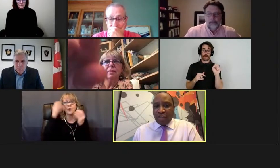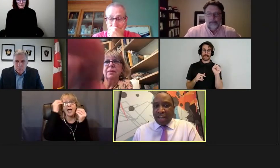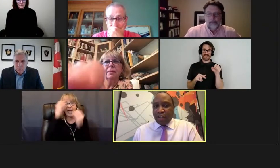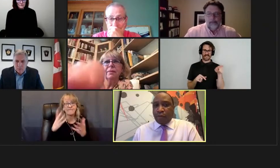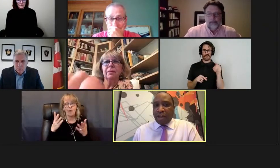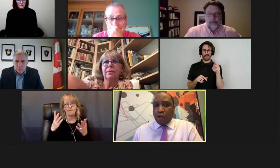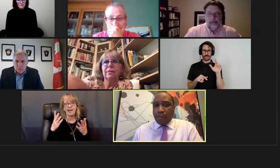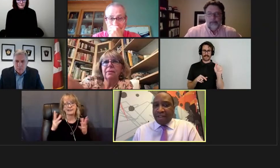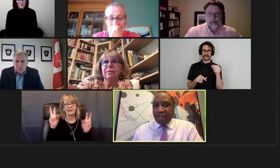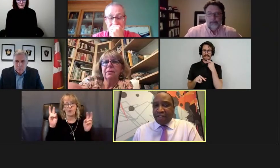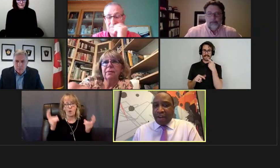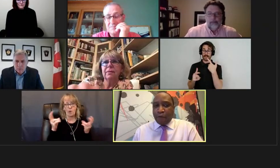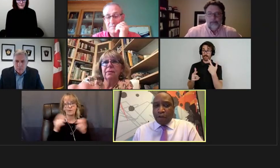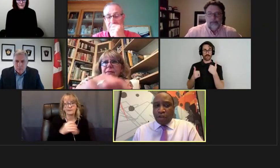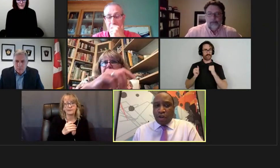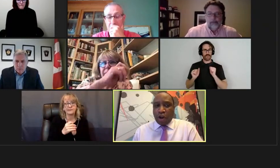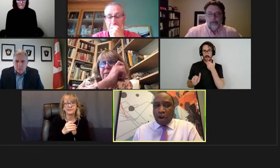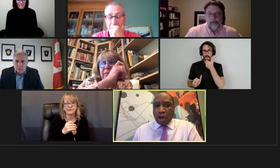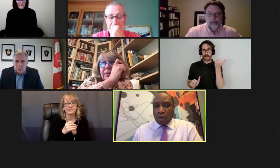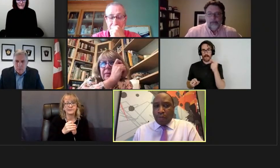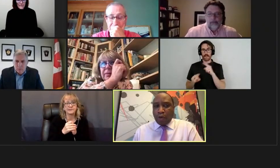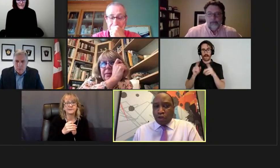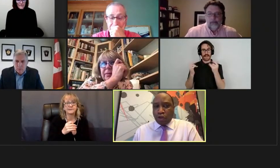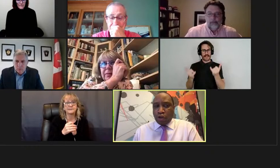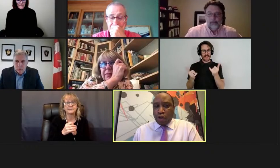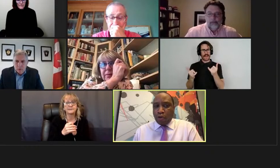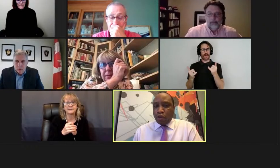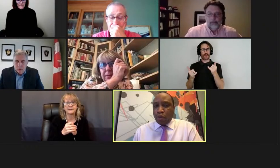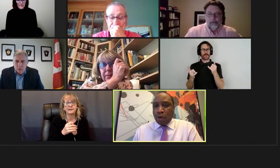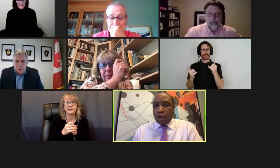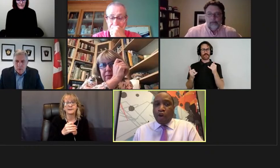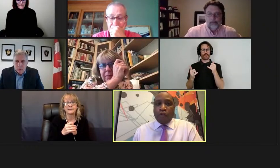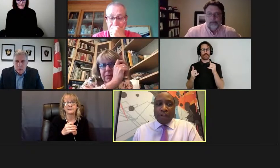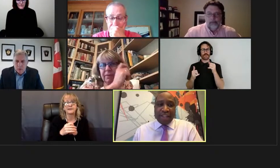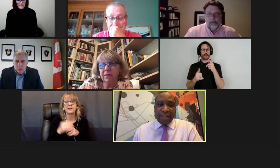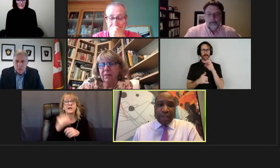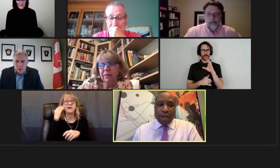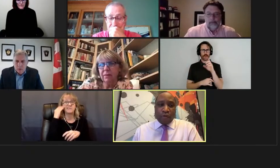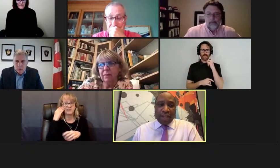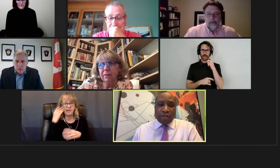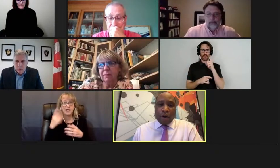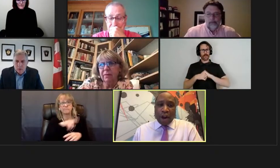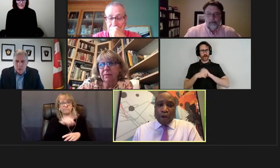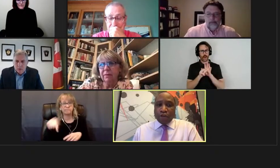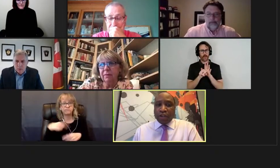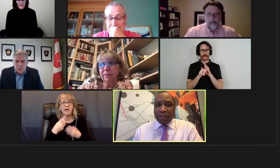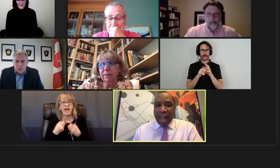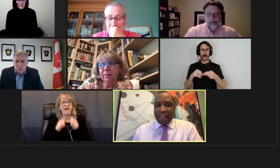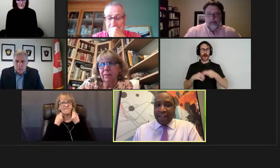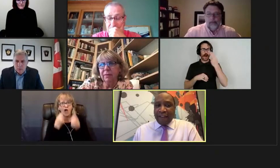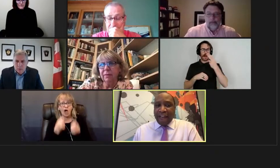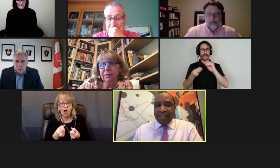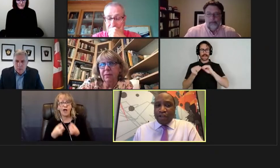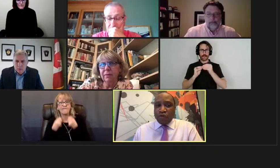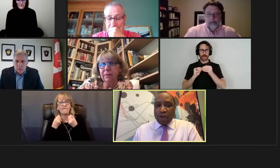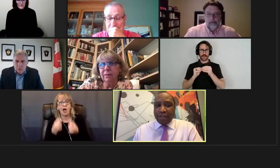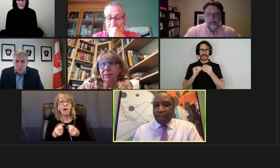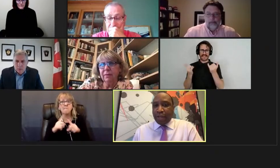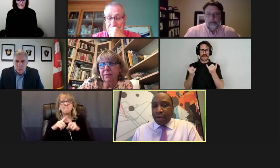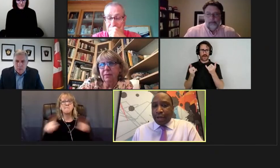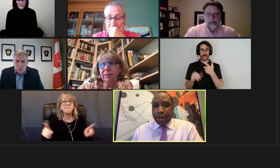that despite our best efforts, Ottawa postal codes where COVID-19 rates are higher are still lagging in vaccination